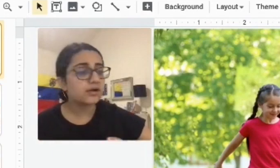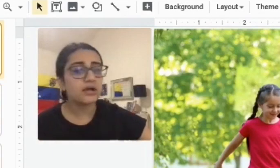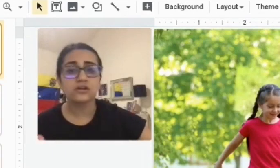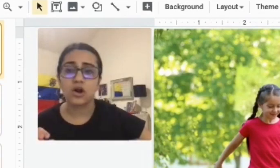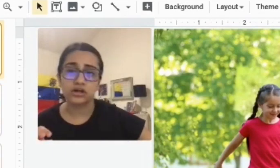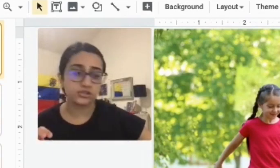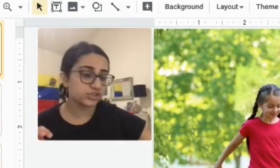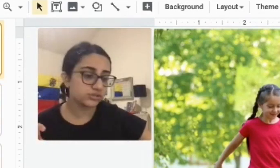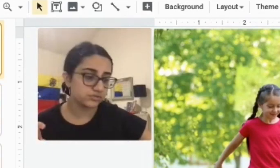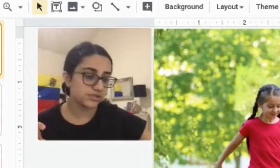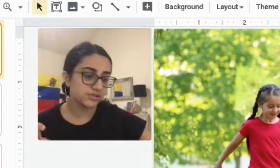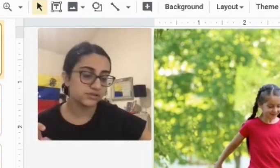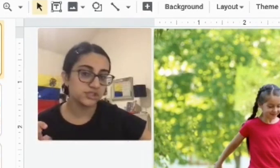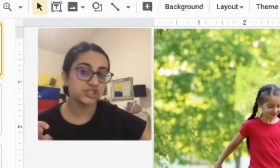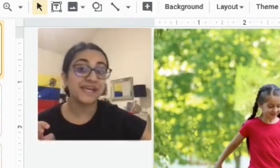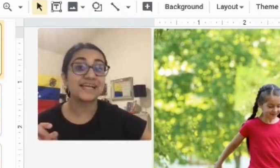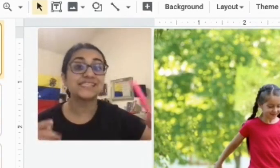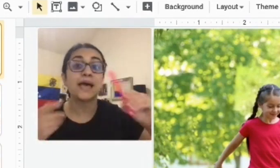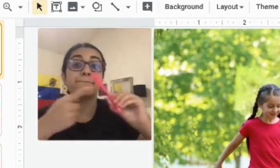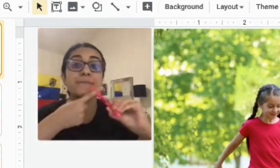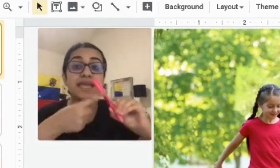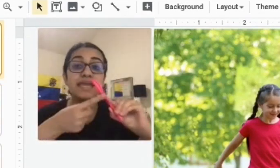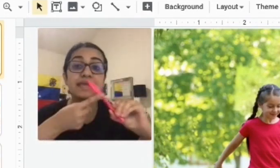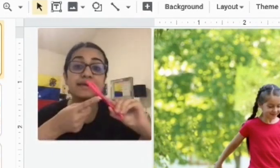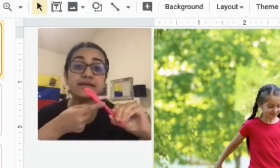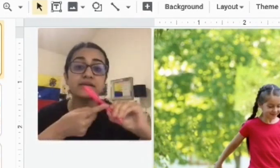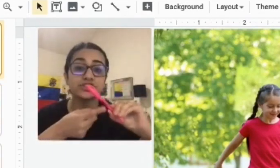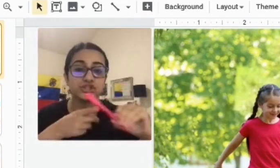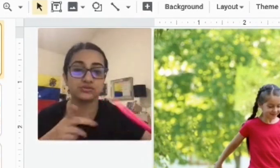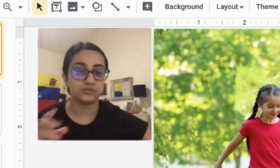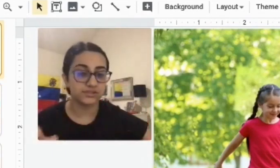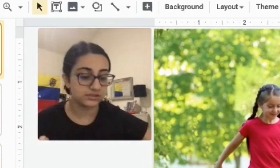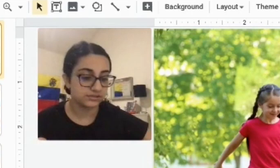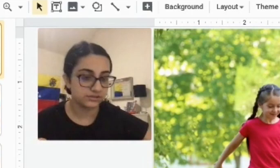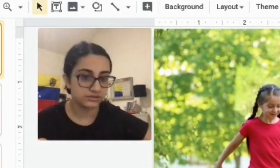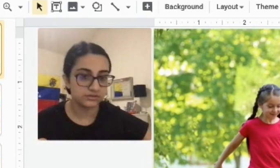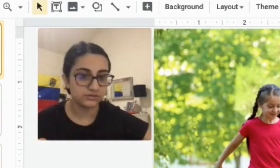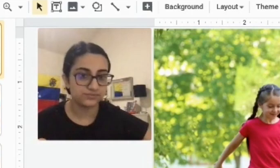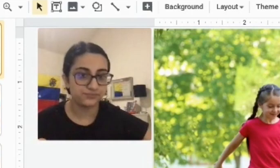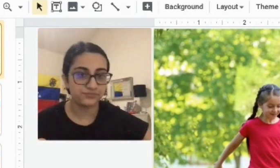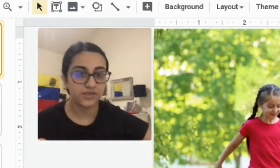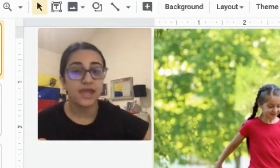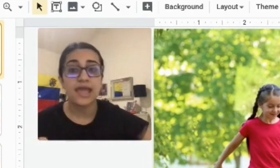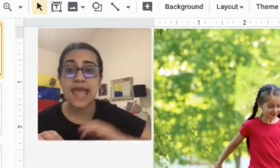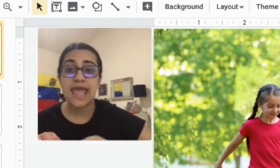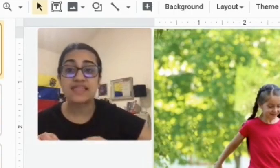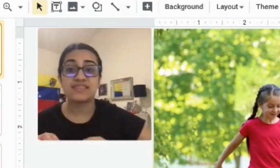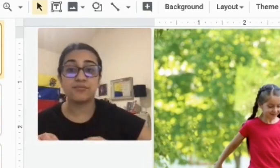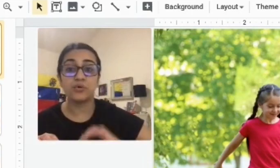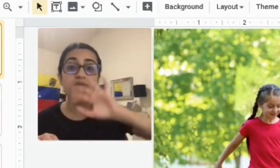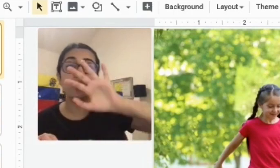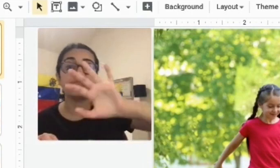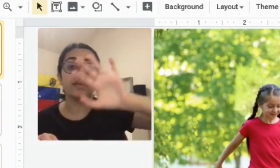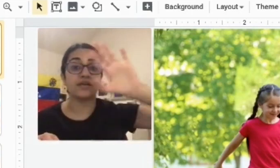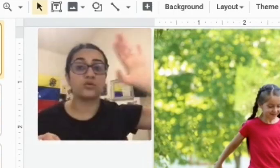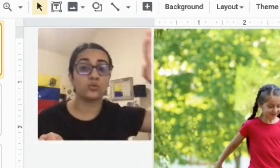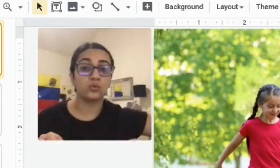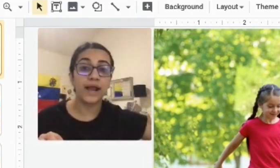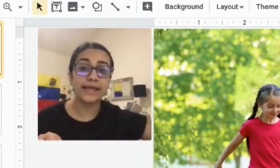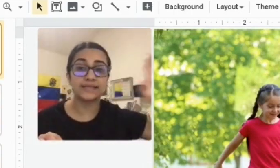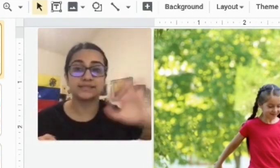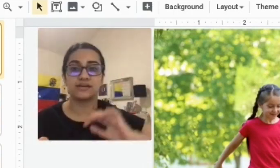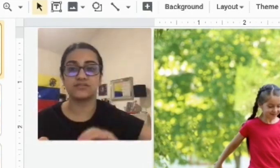And what color are her shoes? She has pink shoes. And the boy on